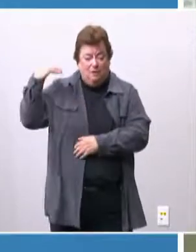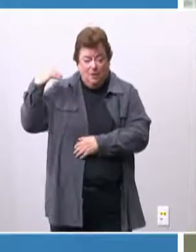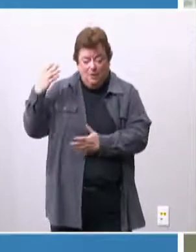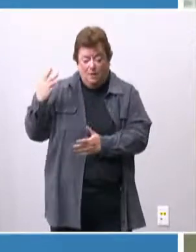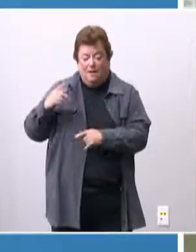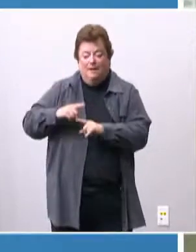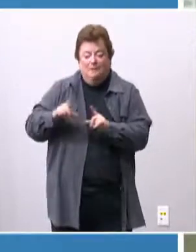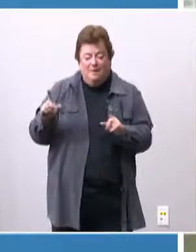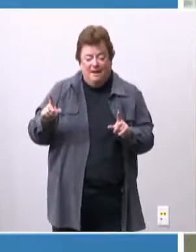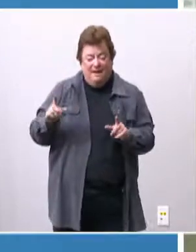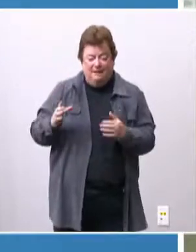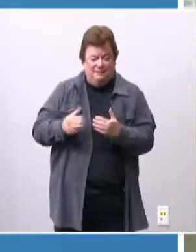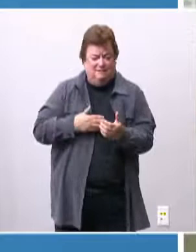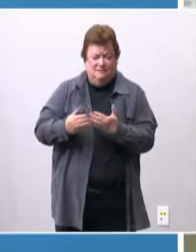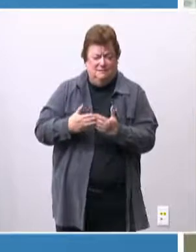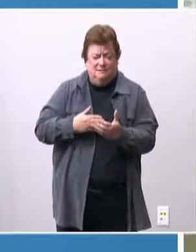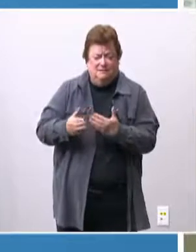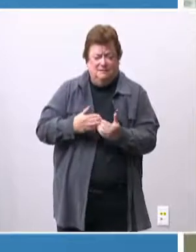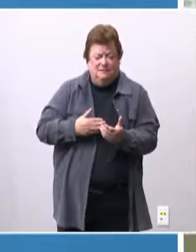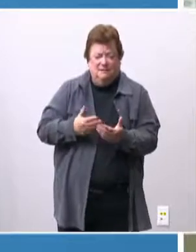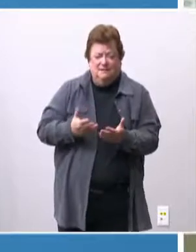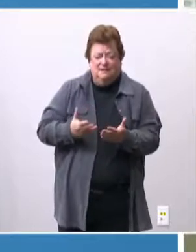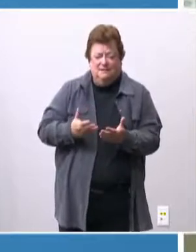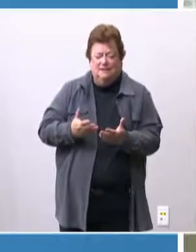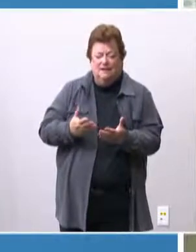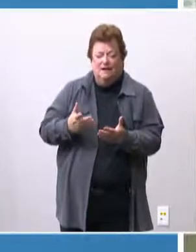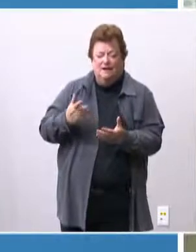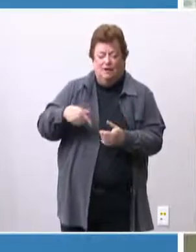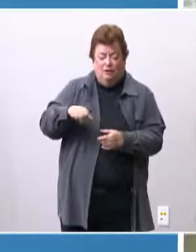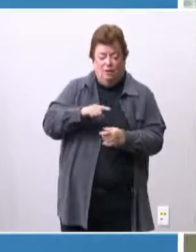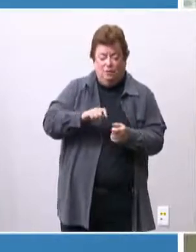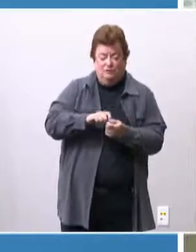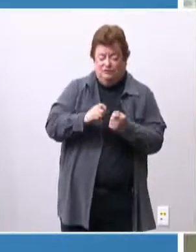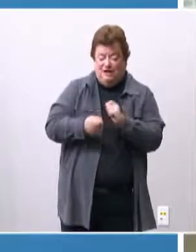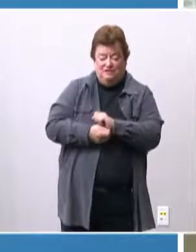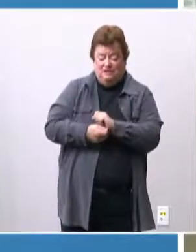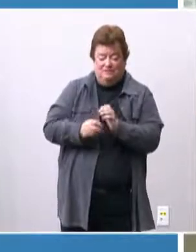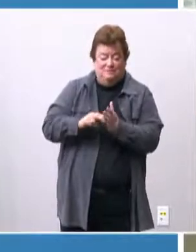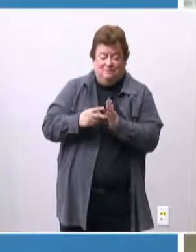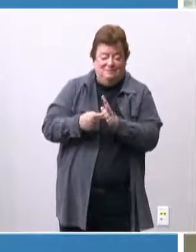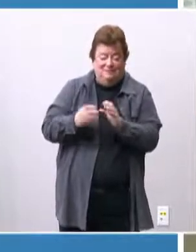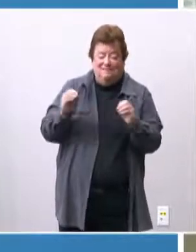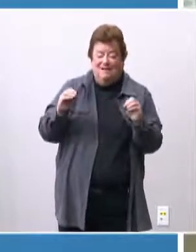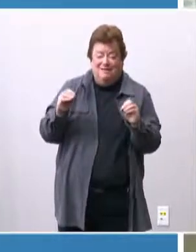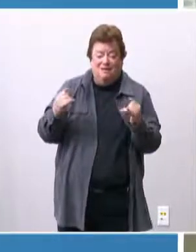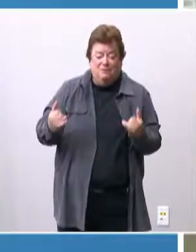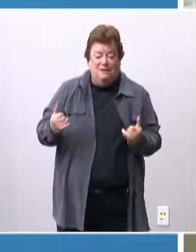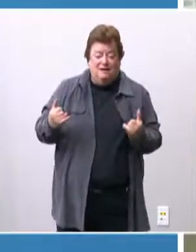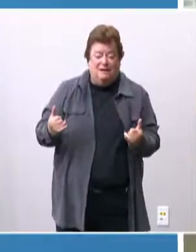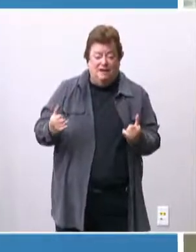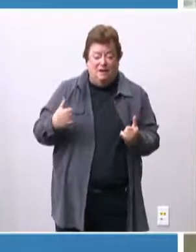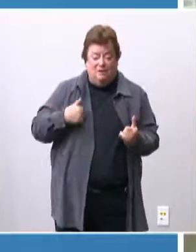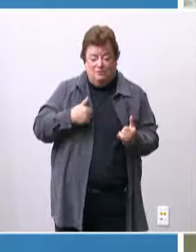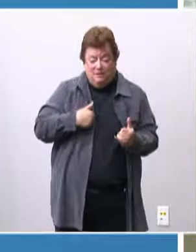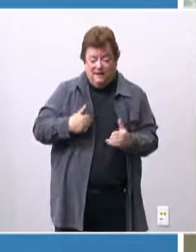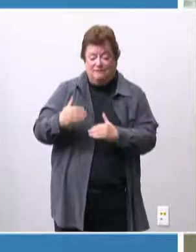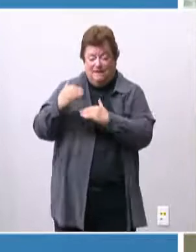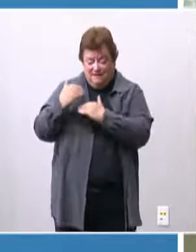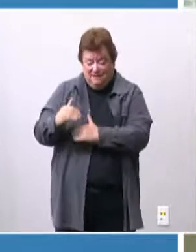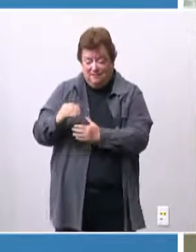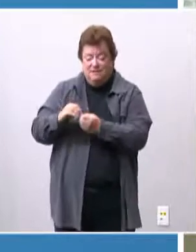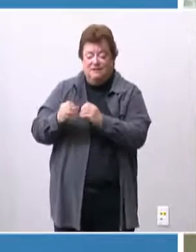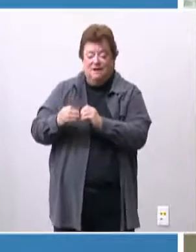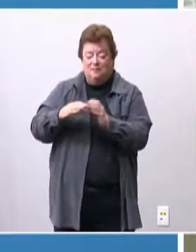But regardless, right now, those changes mean nothing right now other than we have limited number of